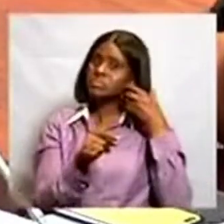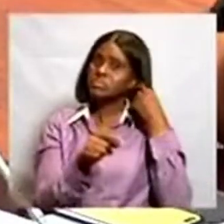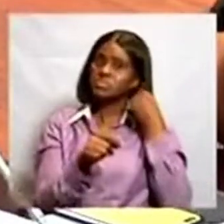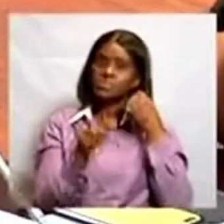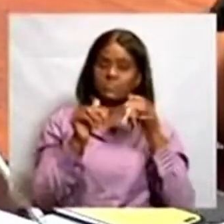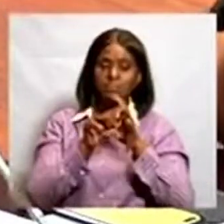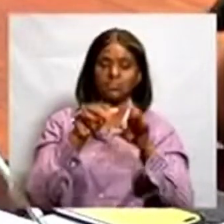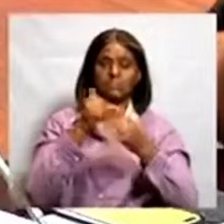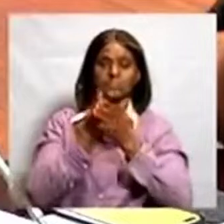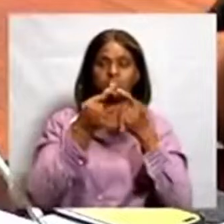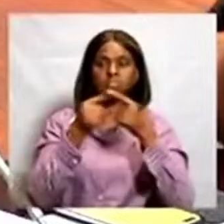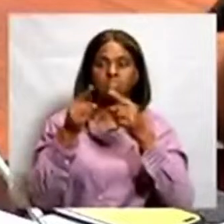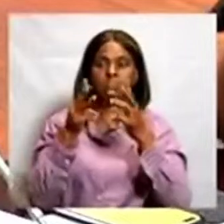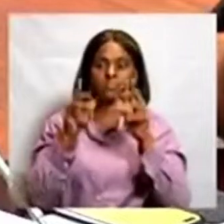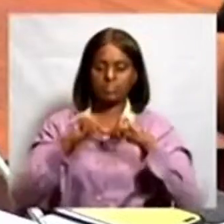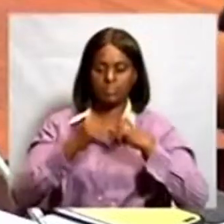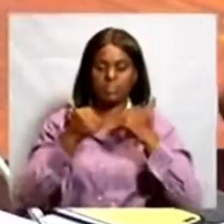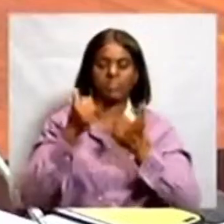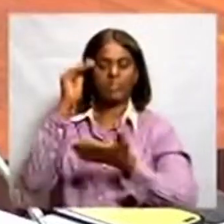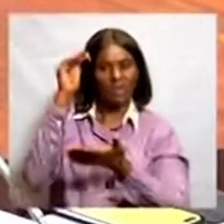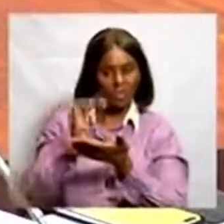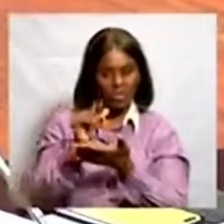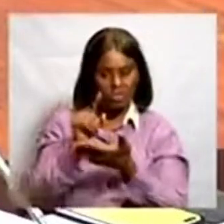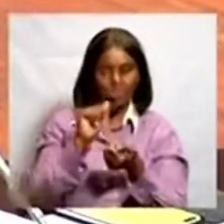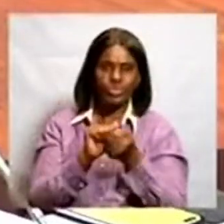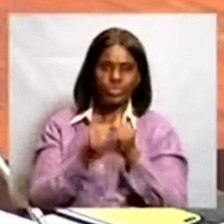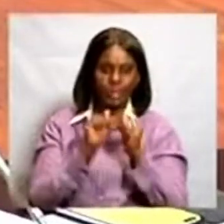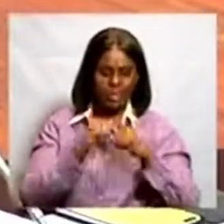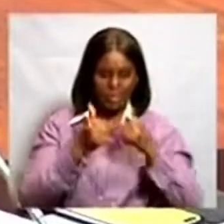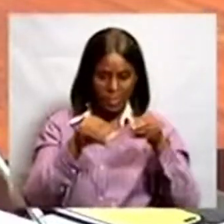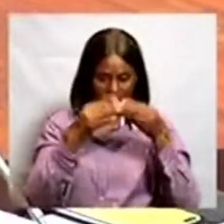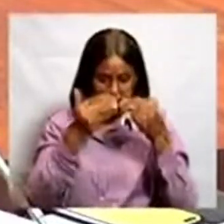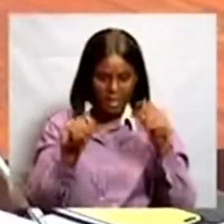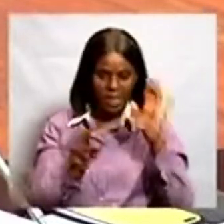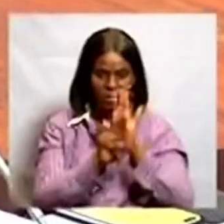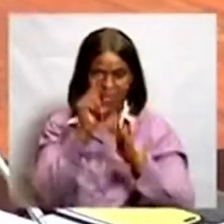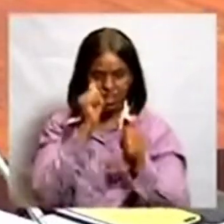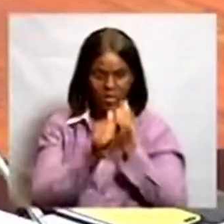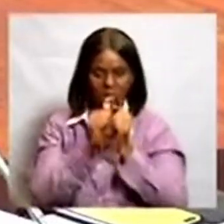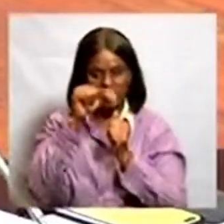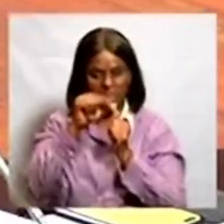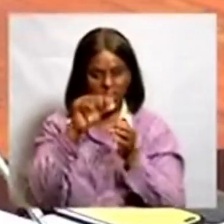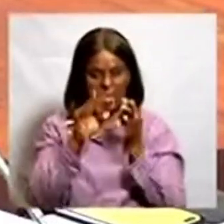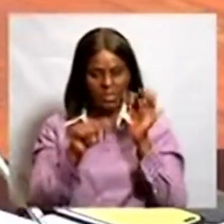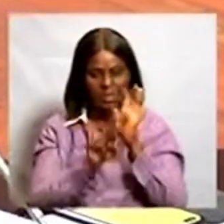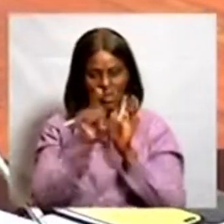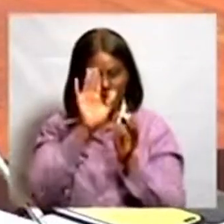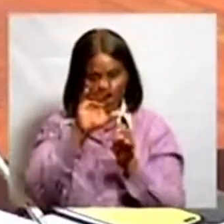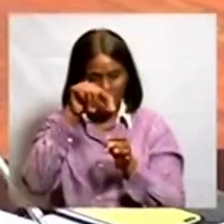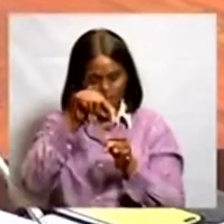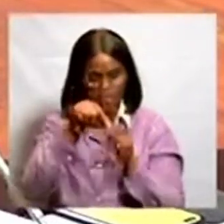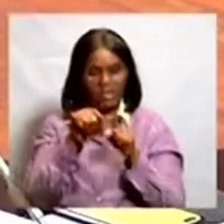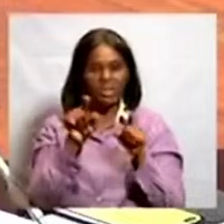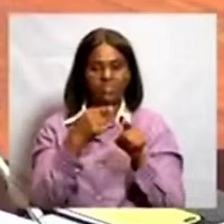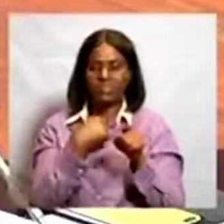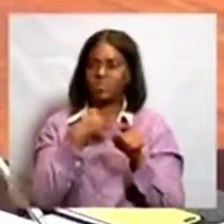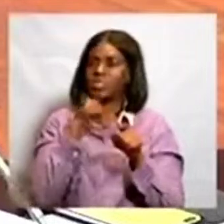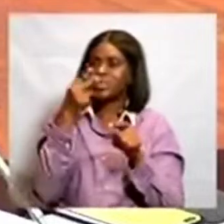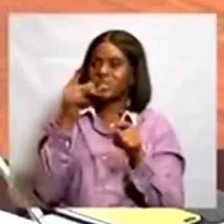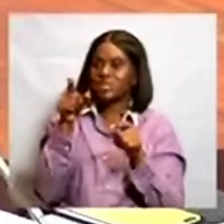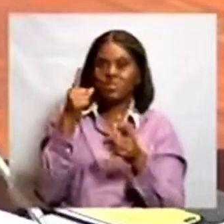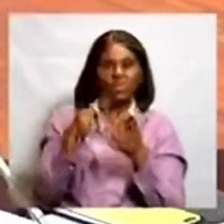all angles, so that we reduce such. We should be giving universities that qualify. If a university qualifies, I don't see why it